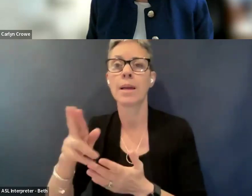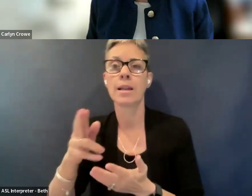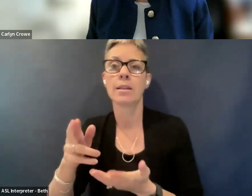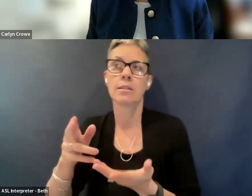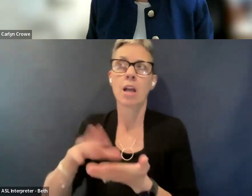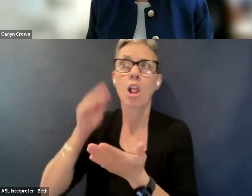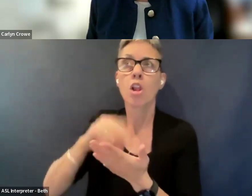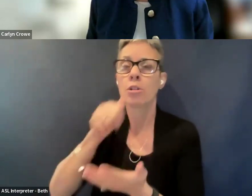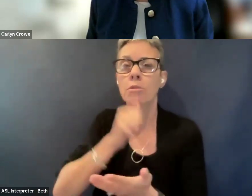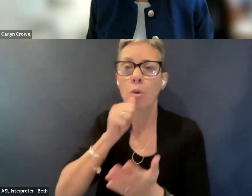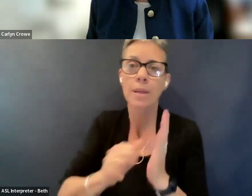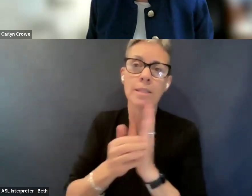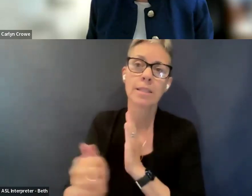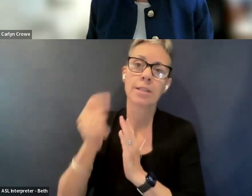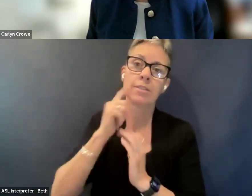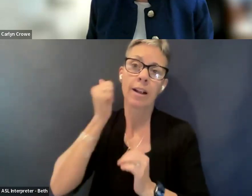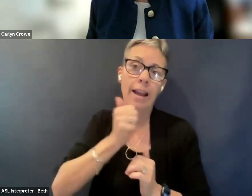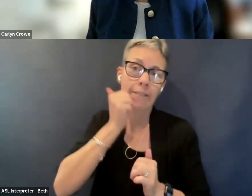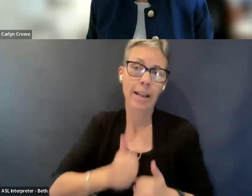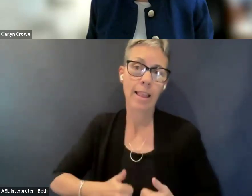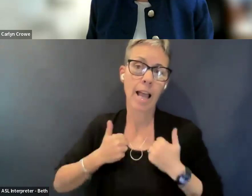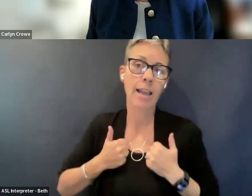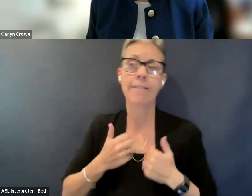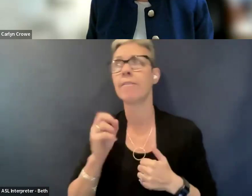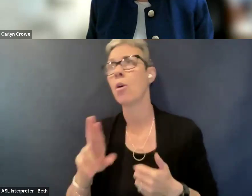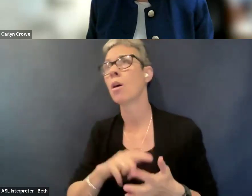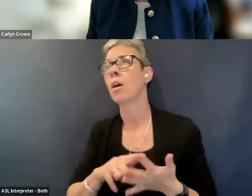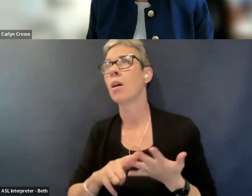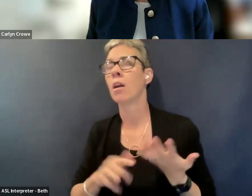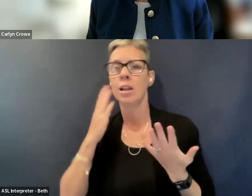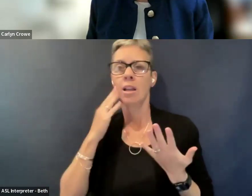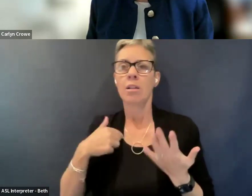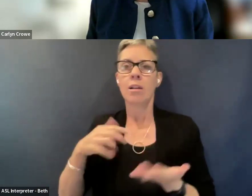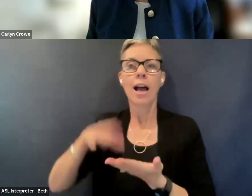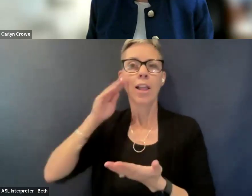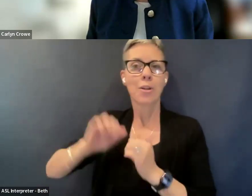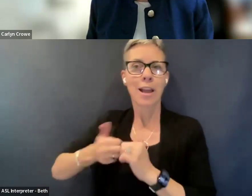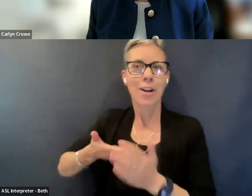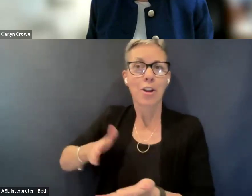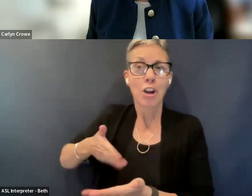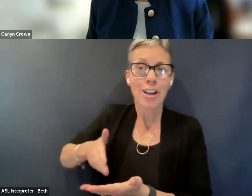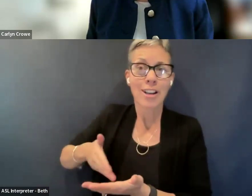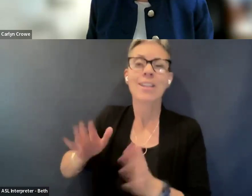life, or I learned how to cook and stuff like that.